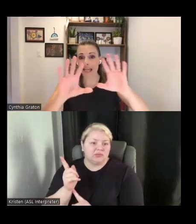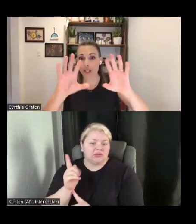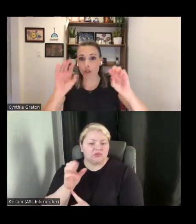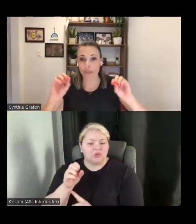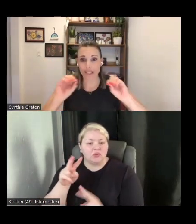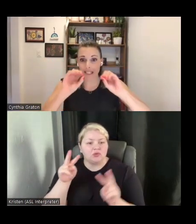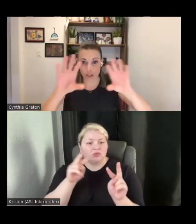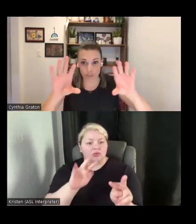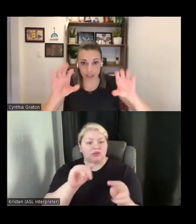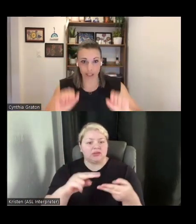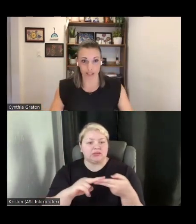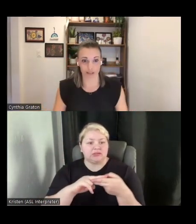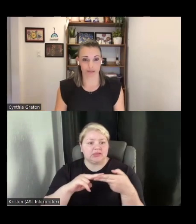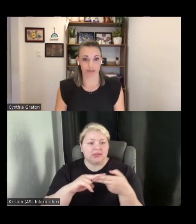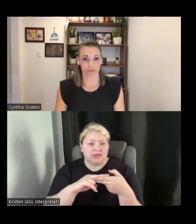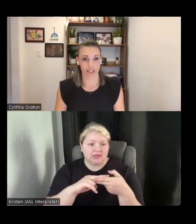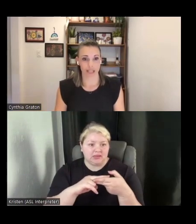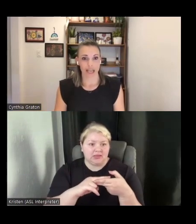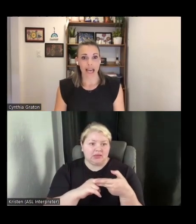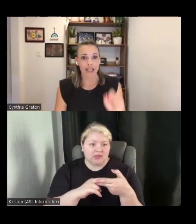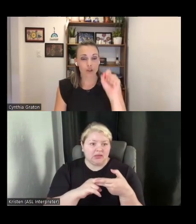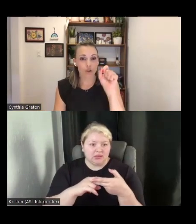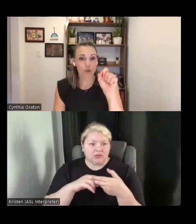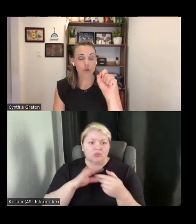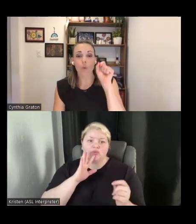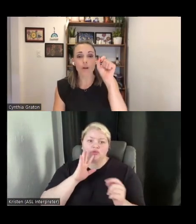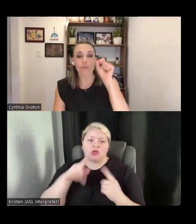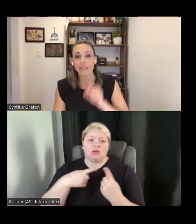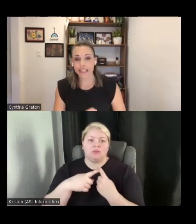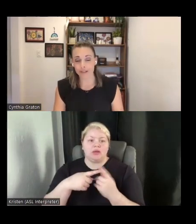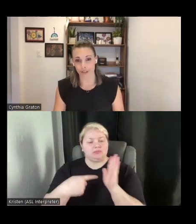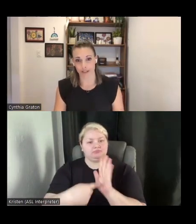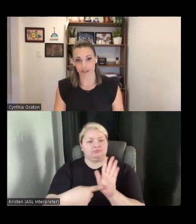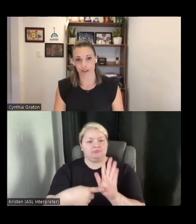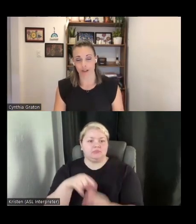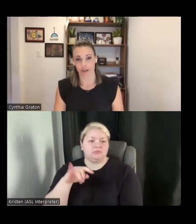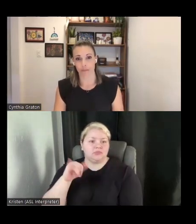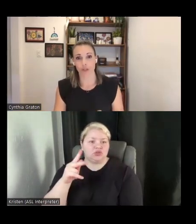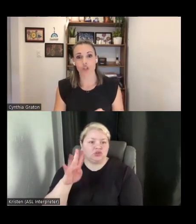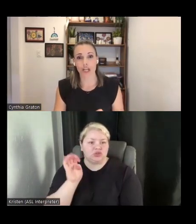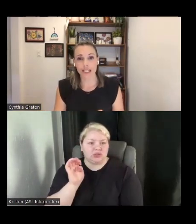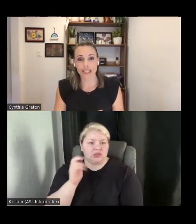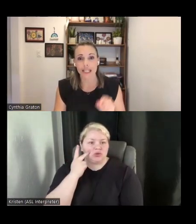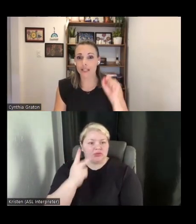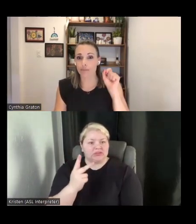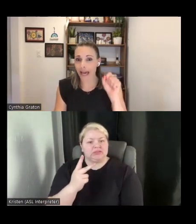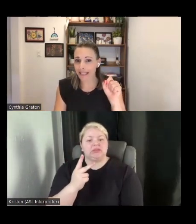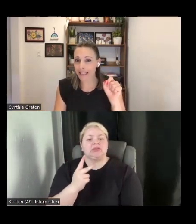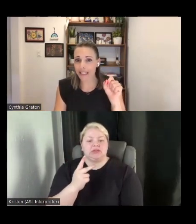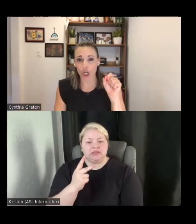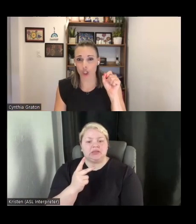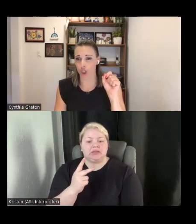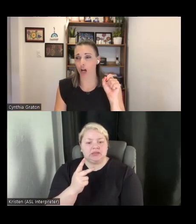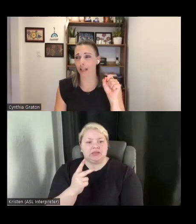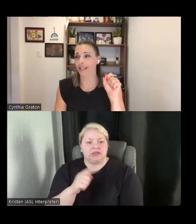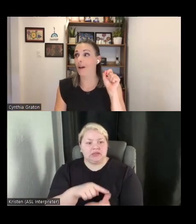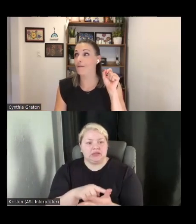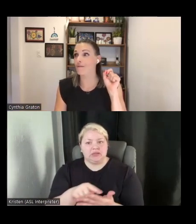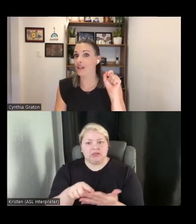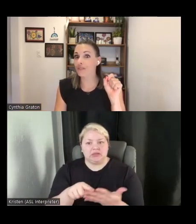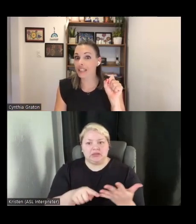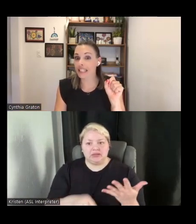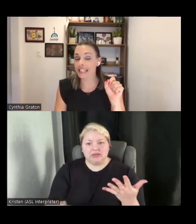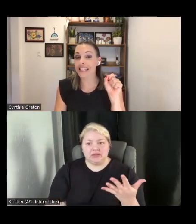Jake's ASIP is in the spotlight. And you won't believe it, but Jake is batting a